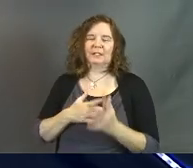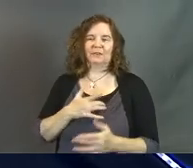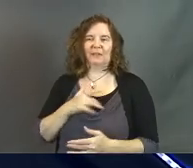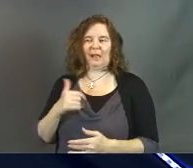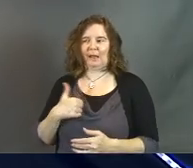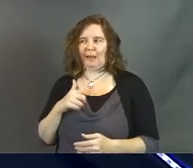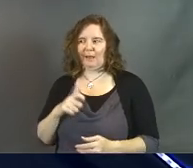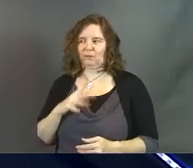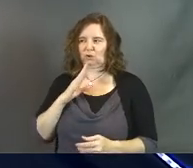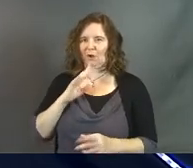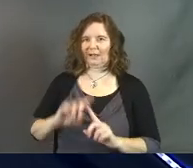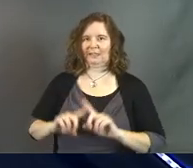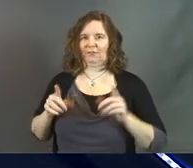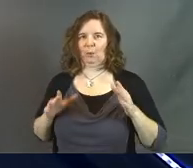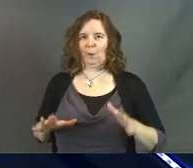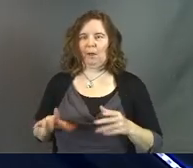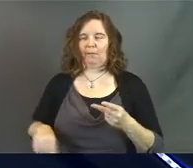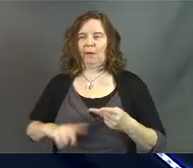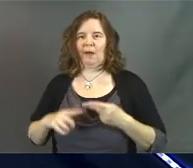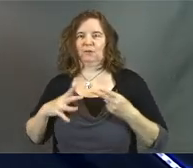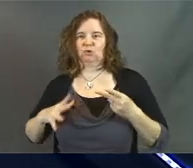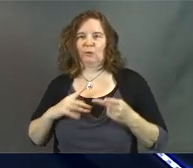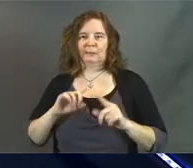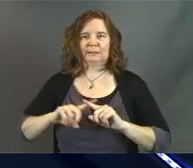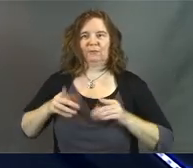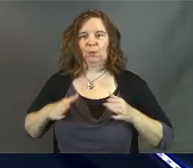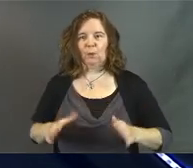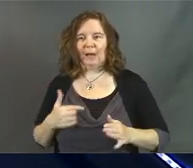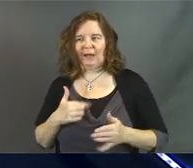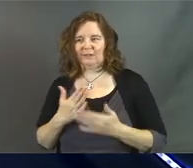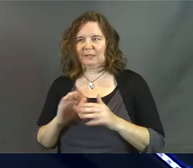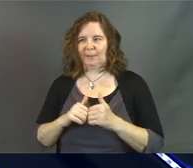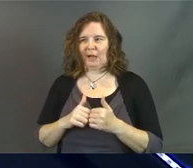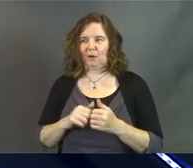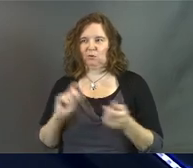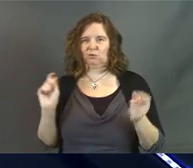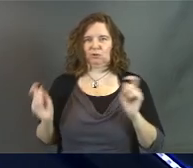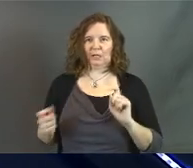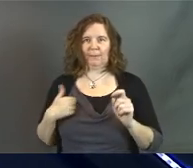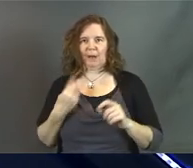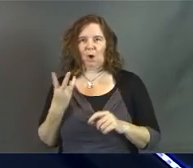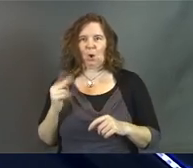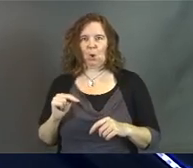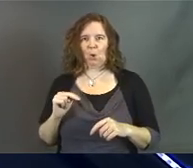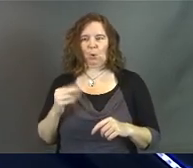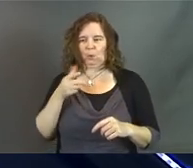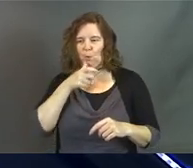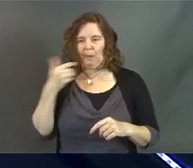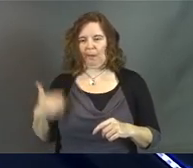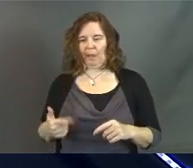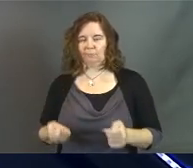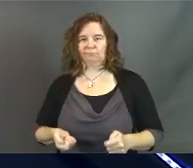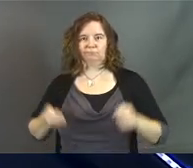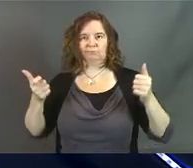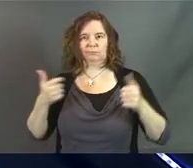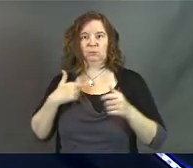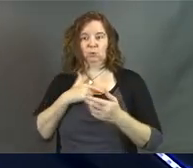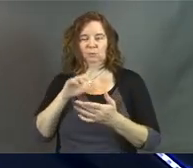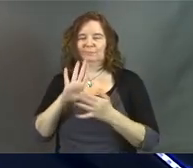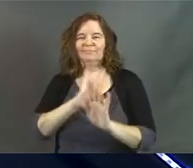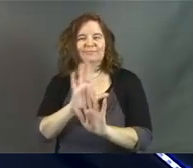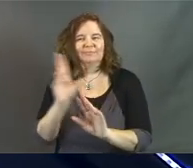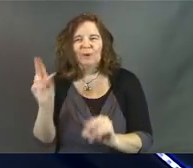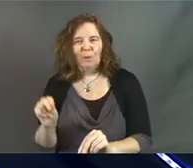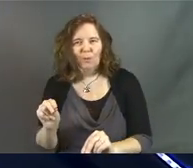feel like I've got to talk a different way. I've got to dress a certain way. I've got to somehow cleanse my own ethnicity out in order to reach across to this person.